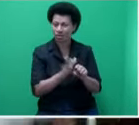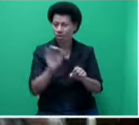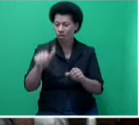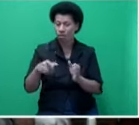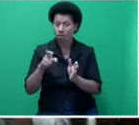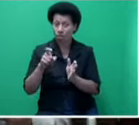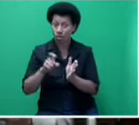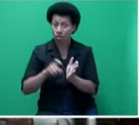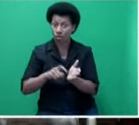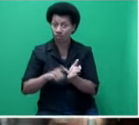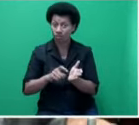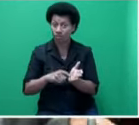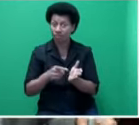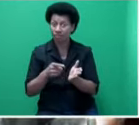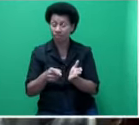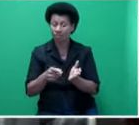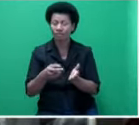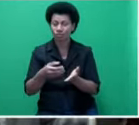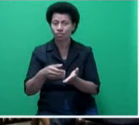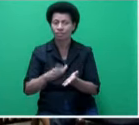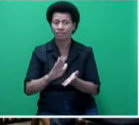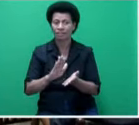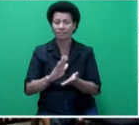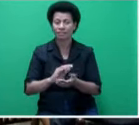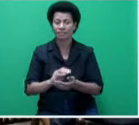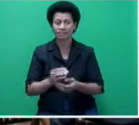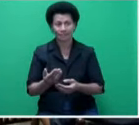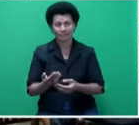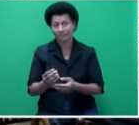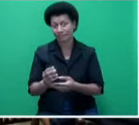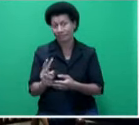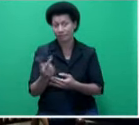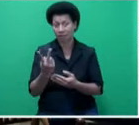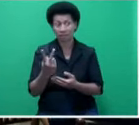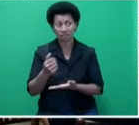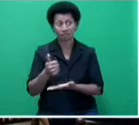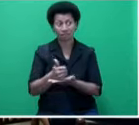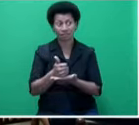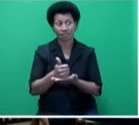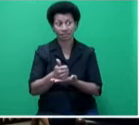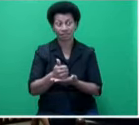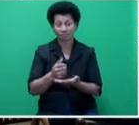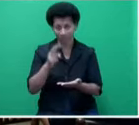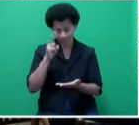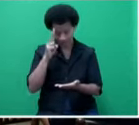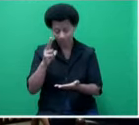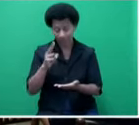be debated, voted upon and be passed. Thank you, sir. Is there a seconder? Mr. Speaker, sir, I beg to second the